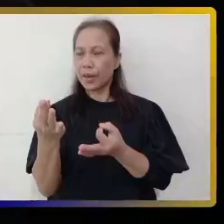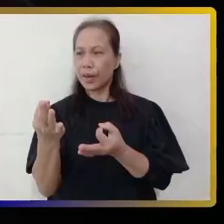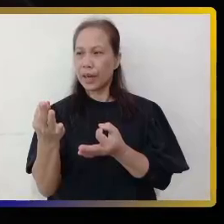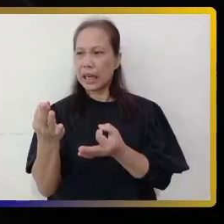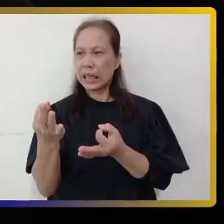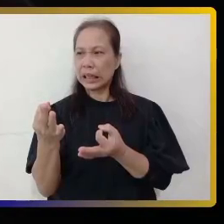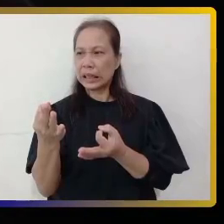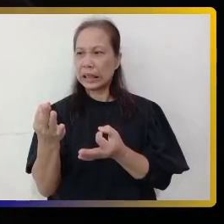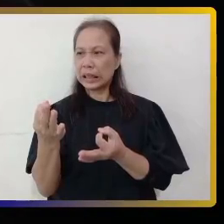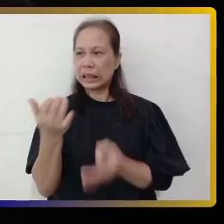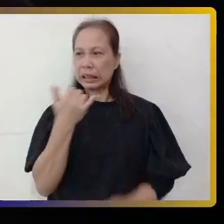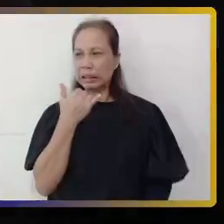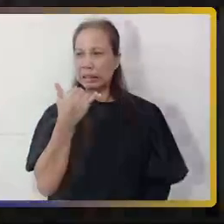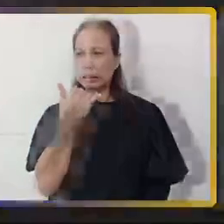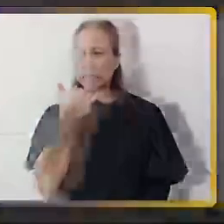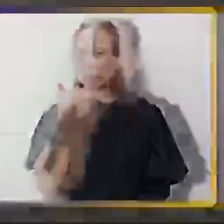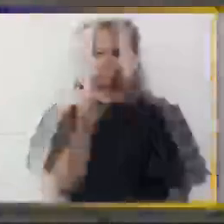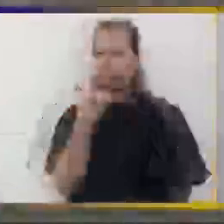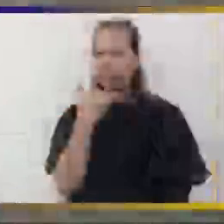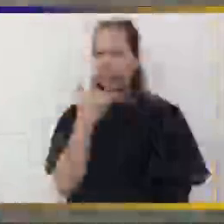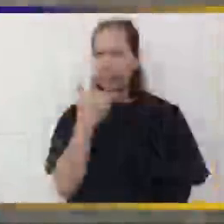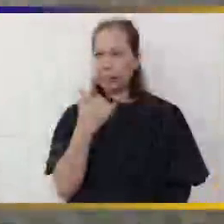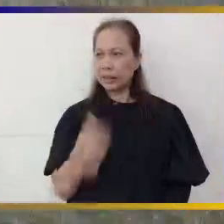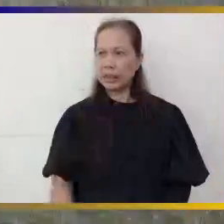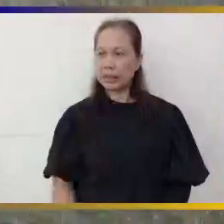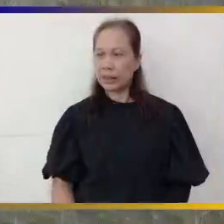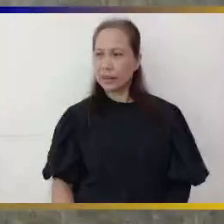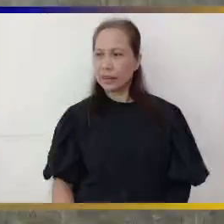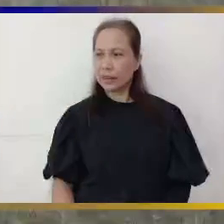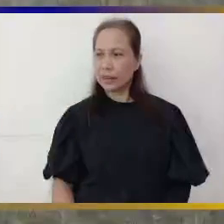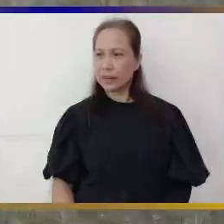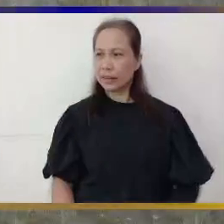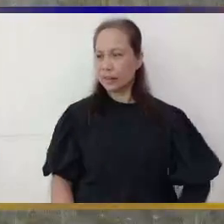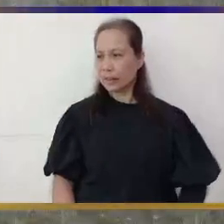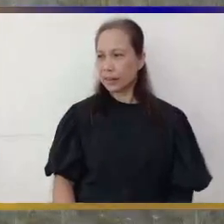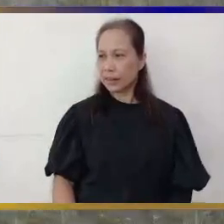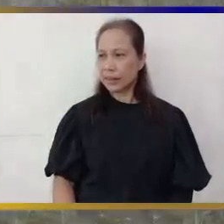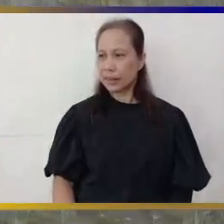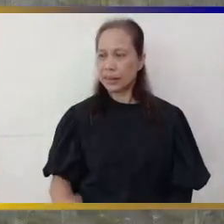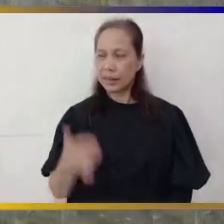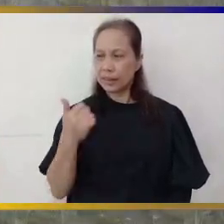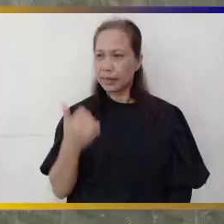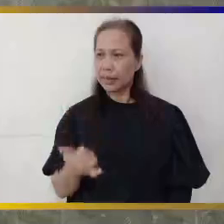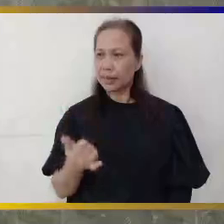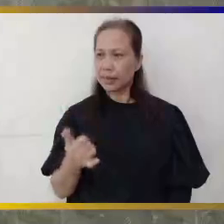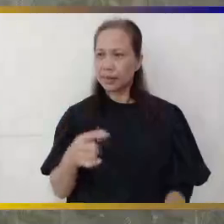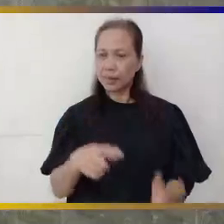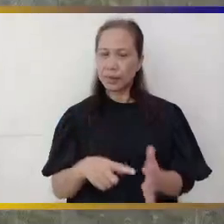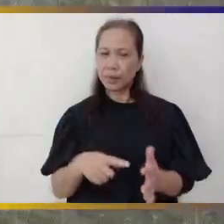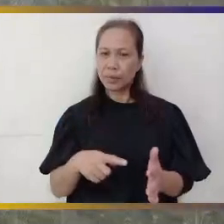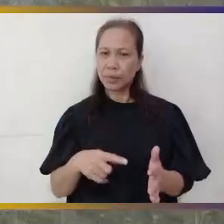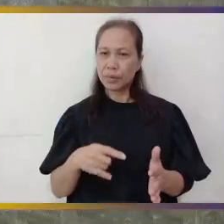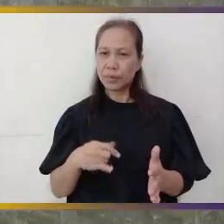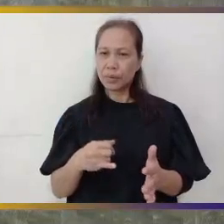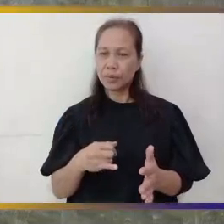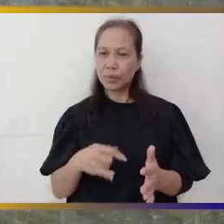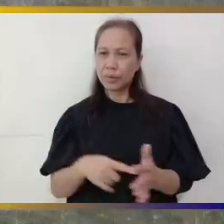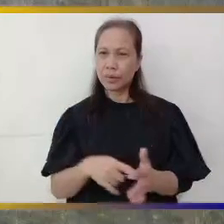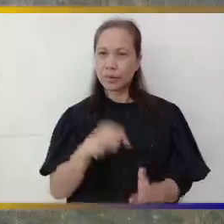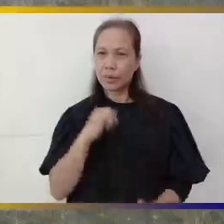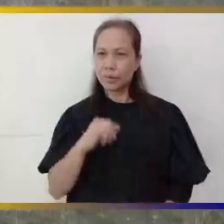other polluted offering now this is what we